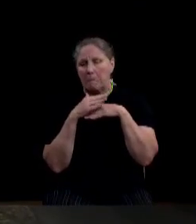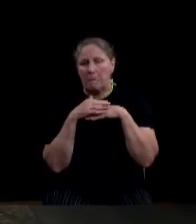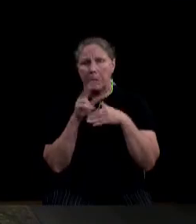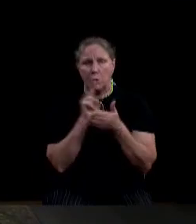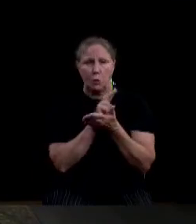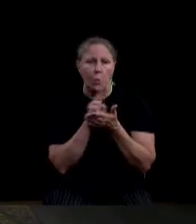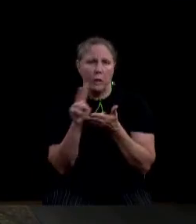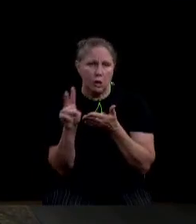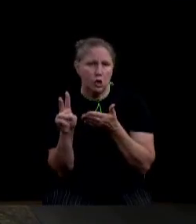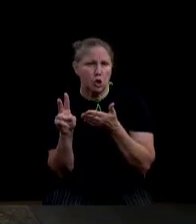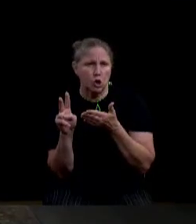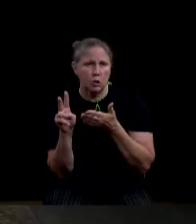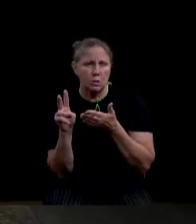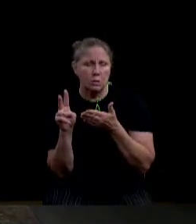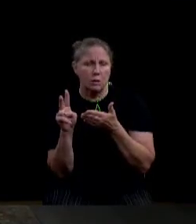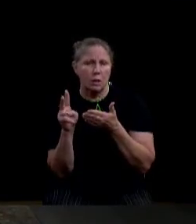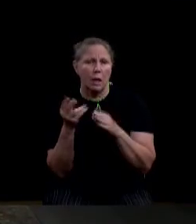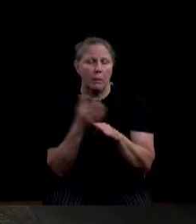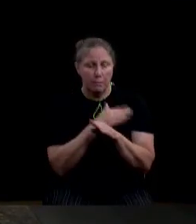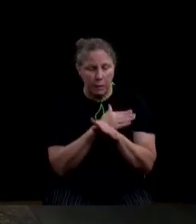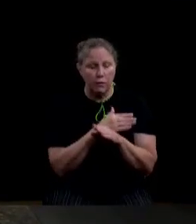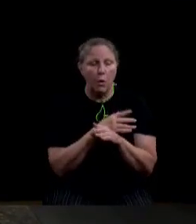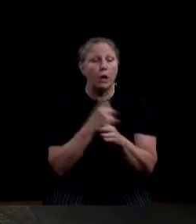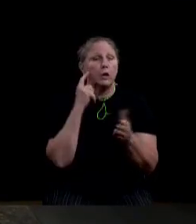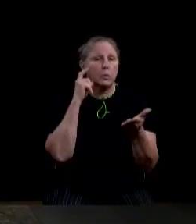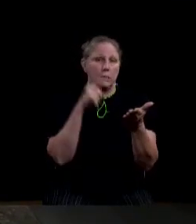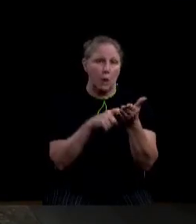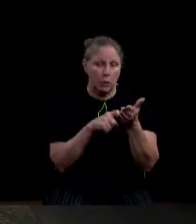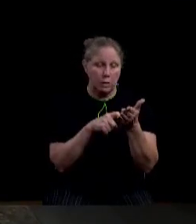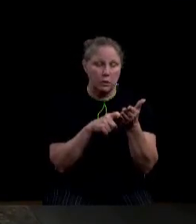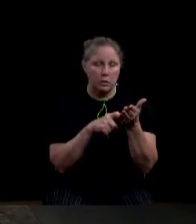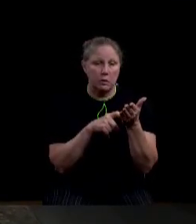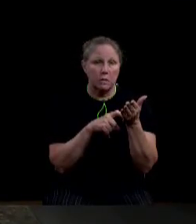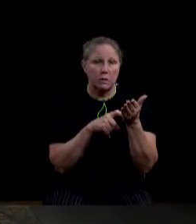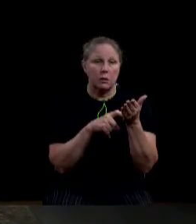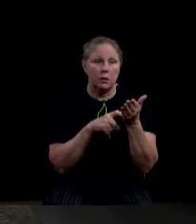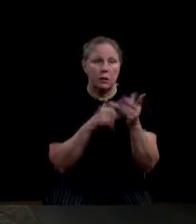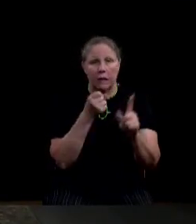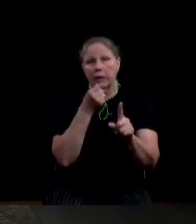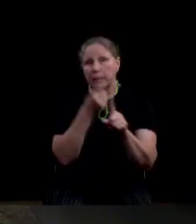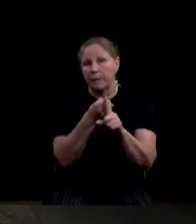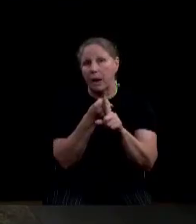to see a difference, and it's probably